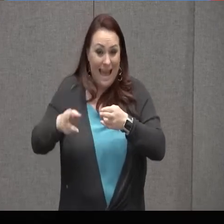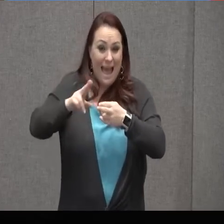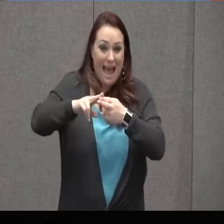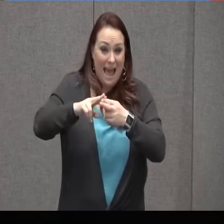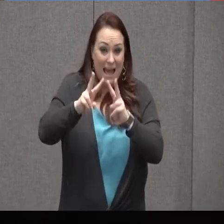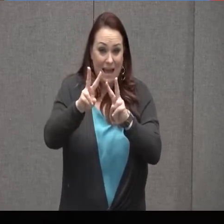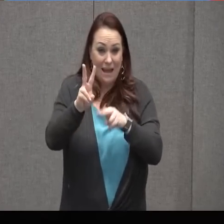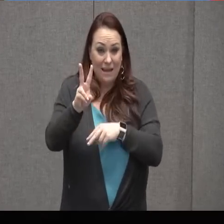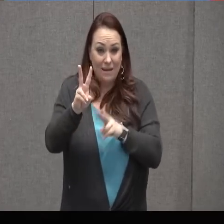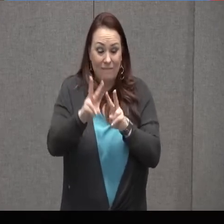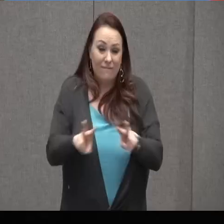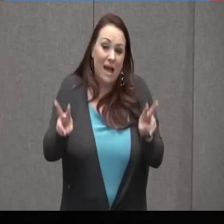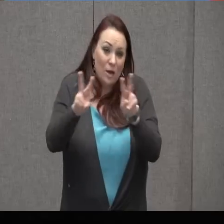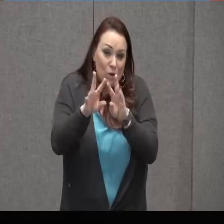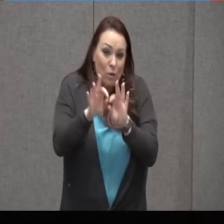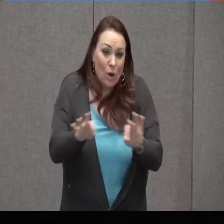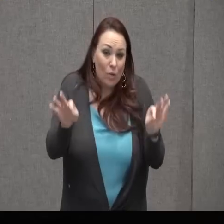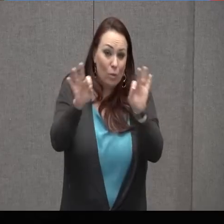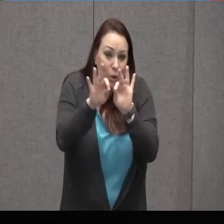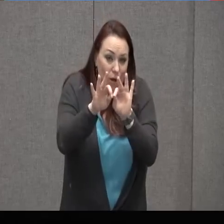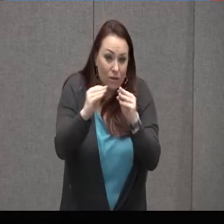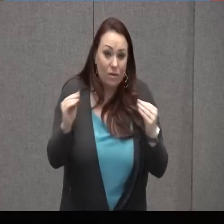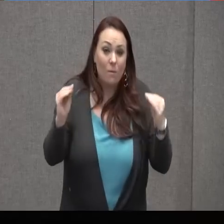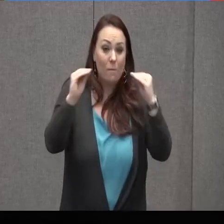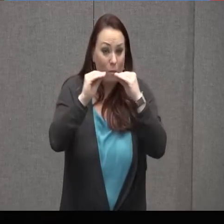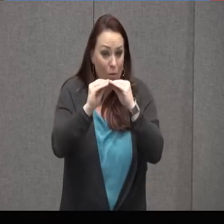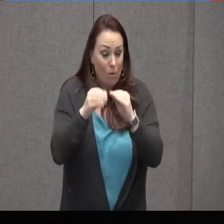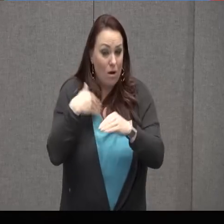become worth more?